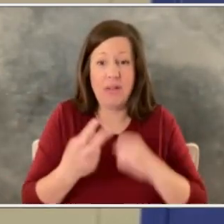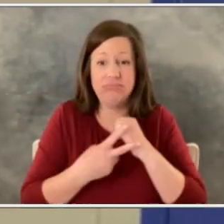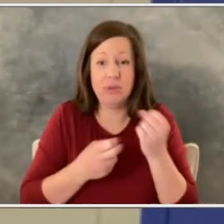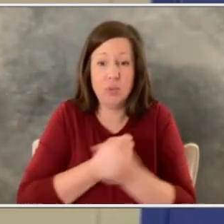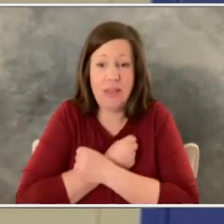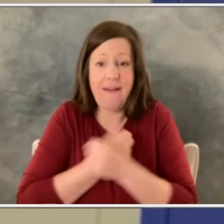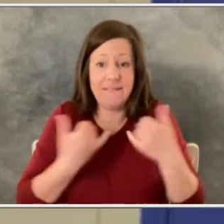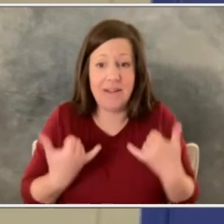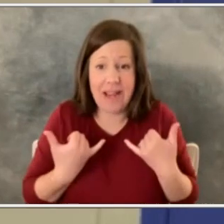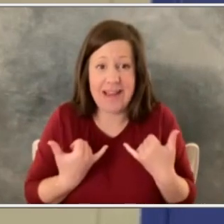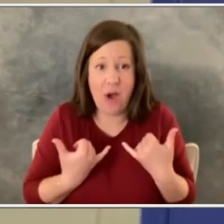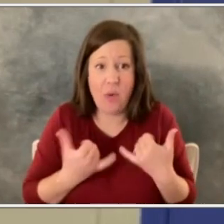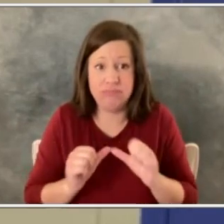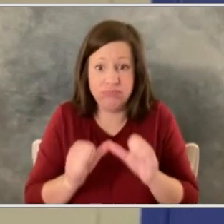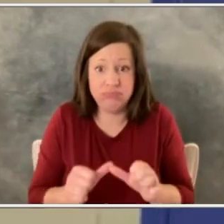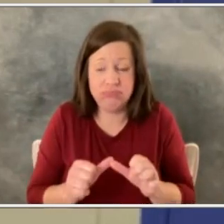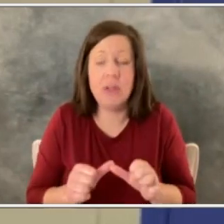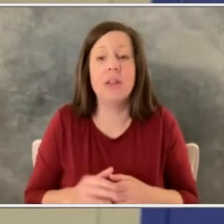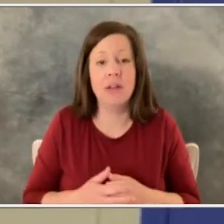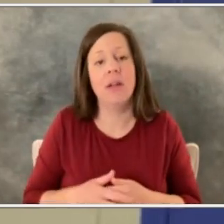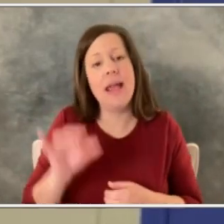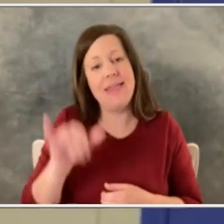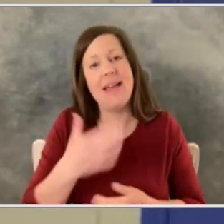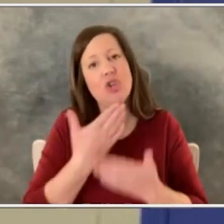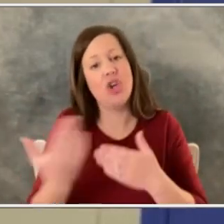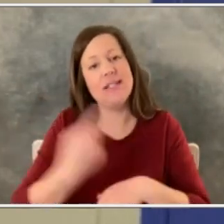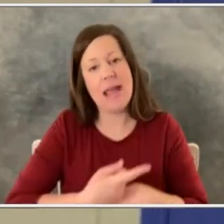right now, and that's a good day.